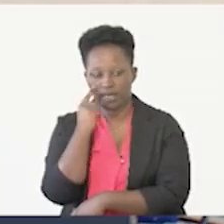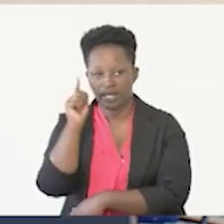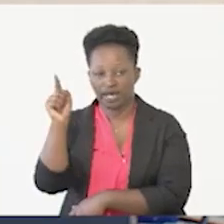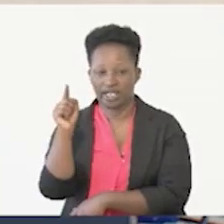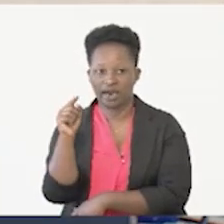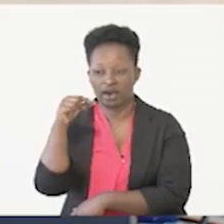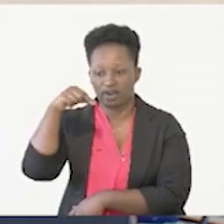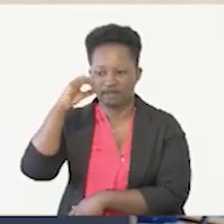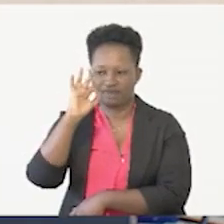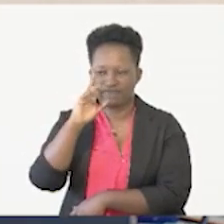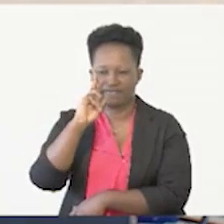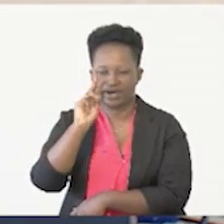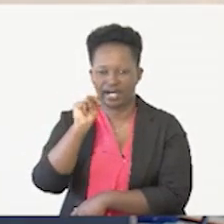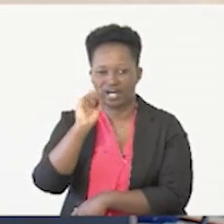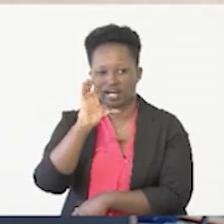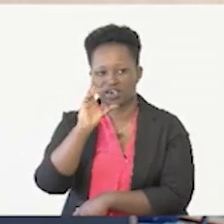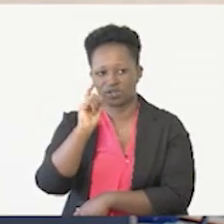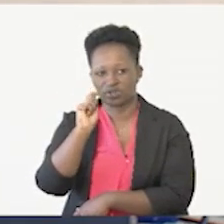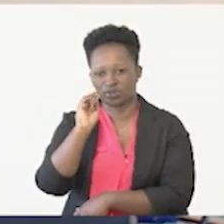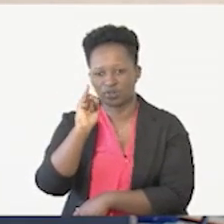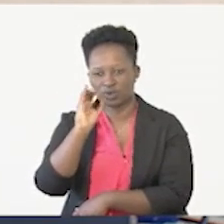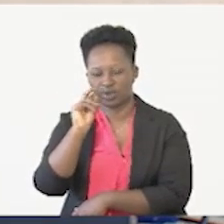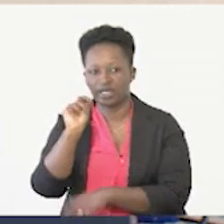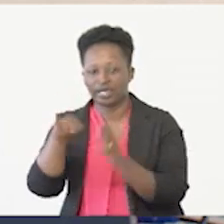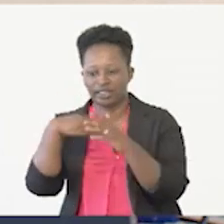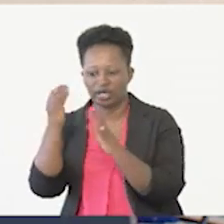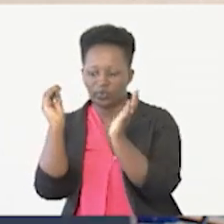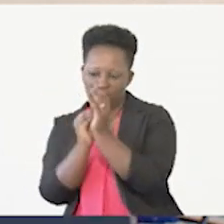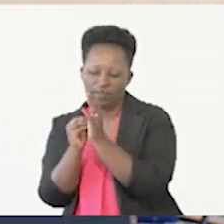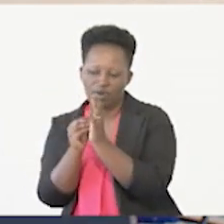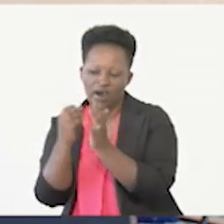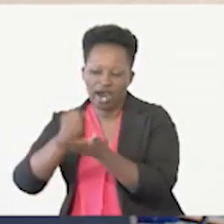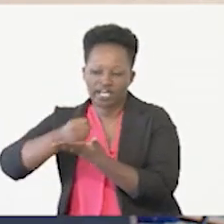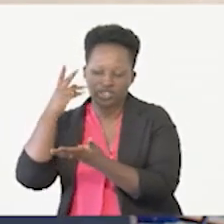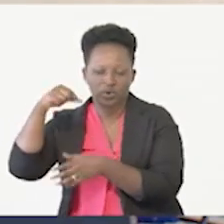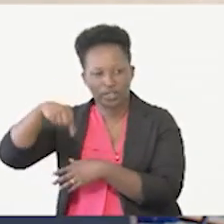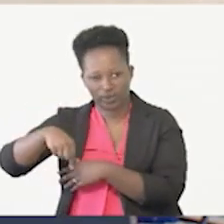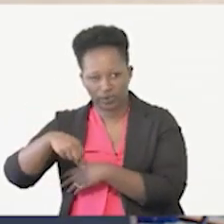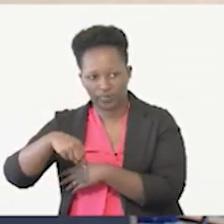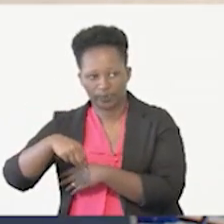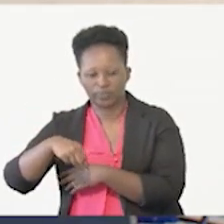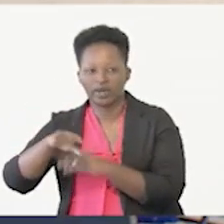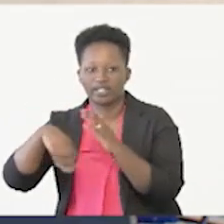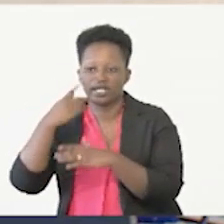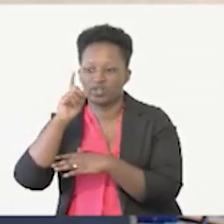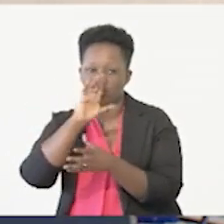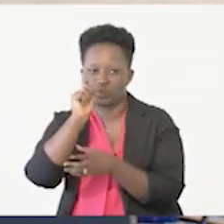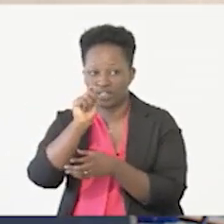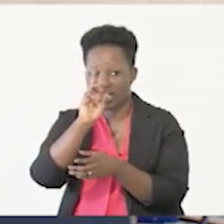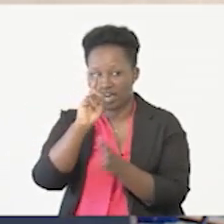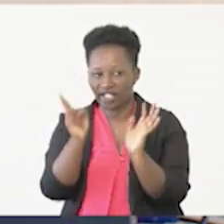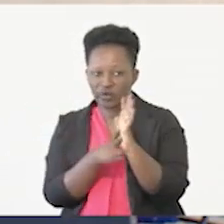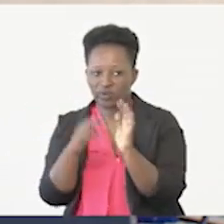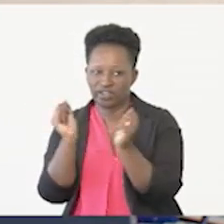then you substitute the value of Q. So in this case, our total revenue here will be 4